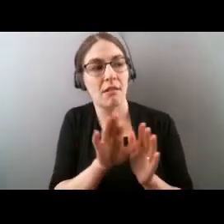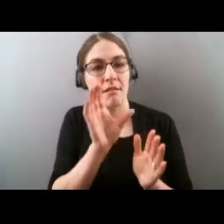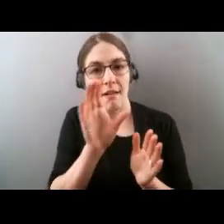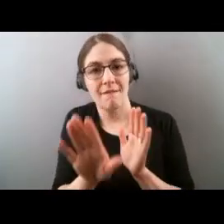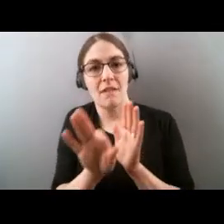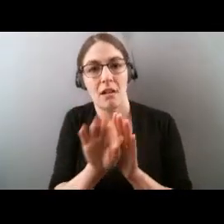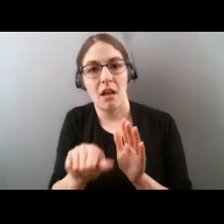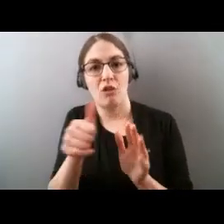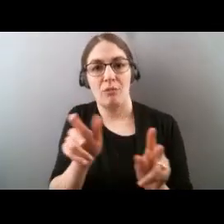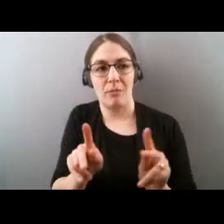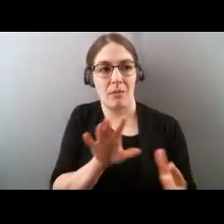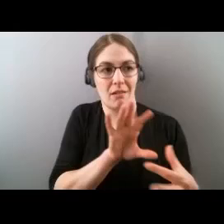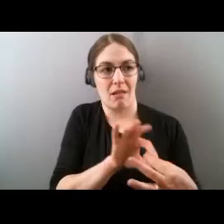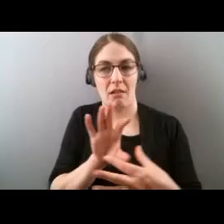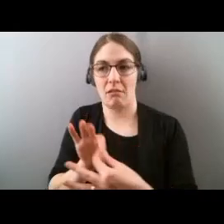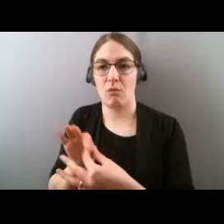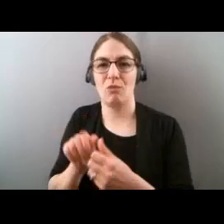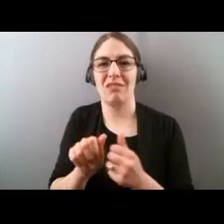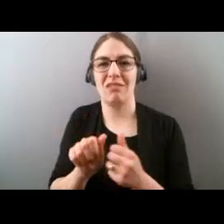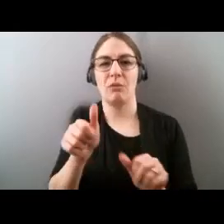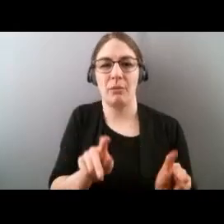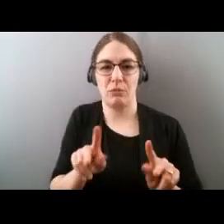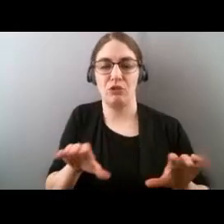language access in your area.